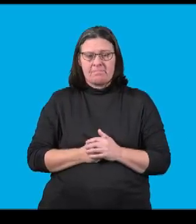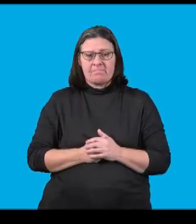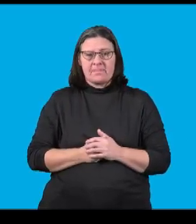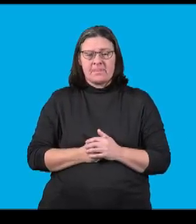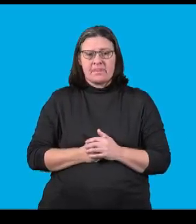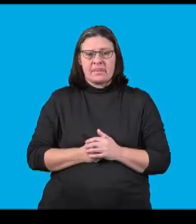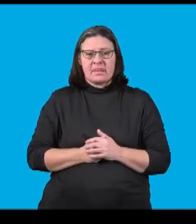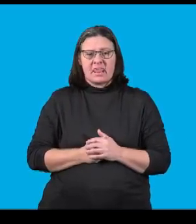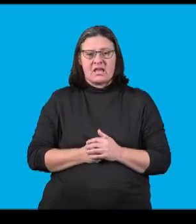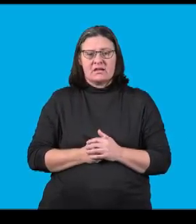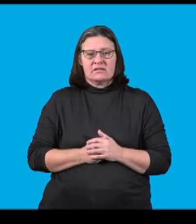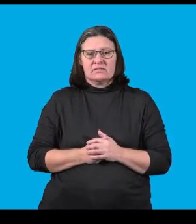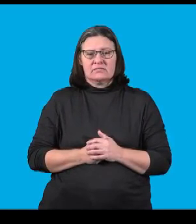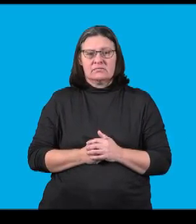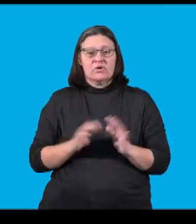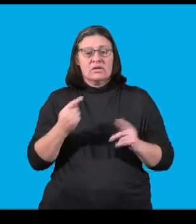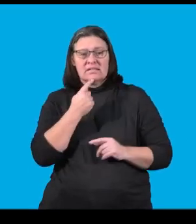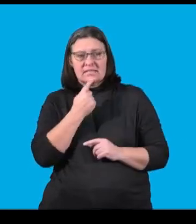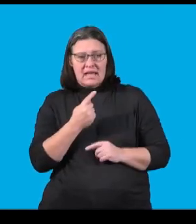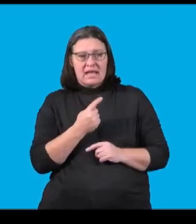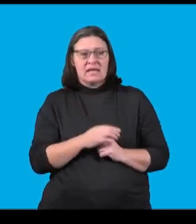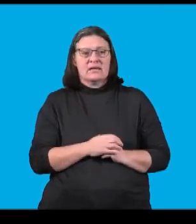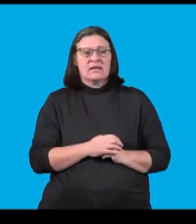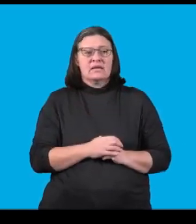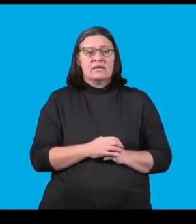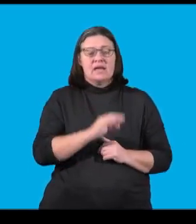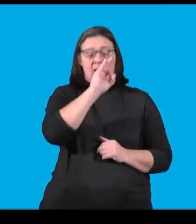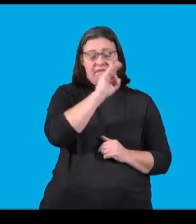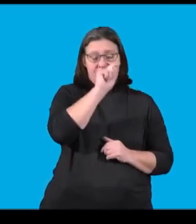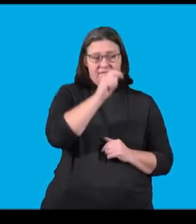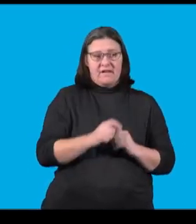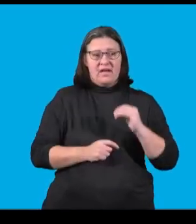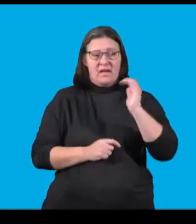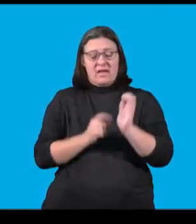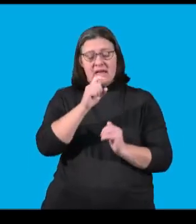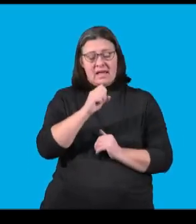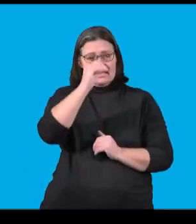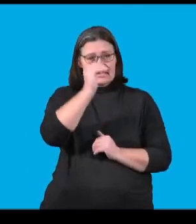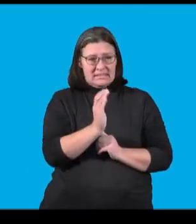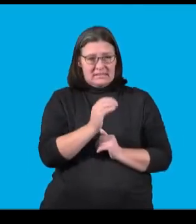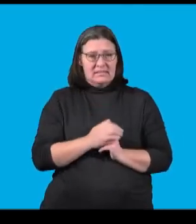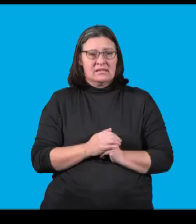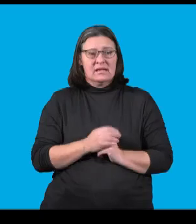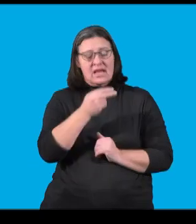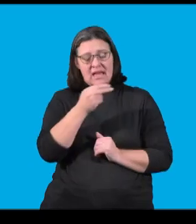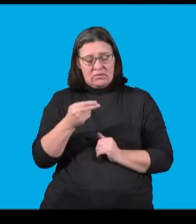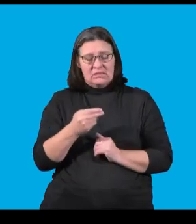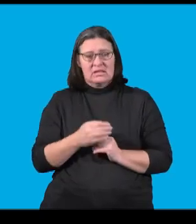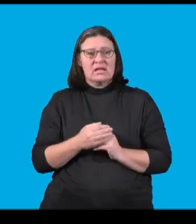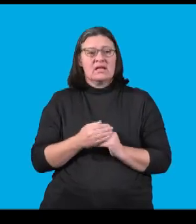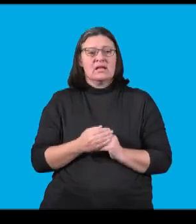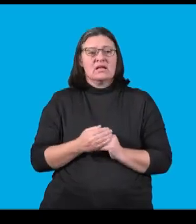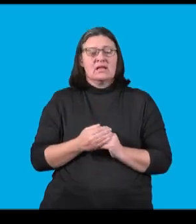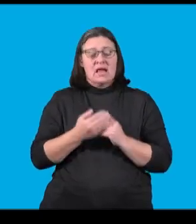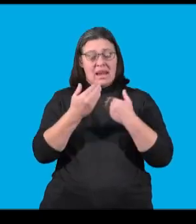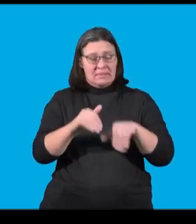move on to this one here. So we're going to say the derivative f of x is equal